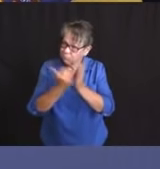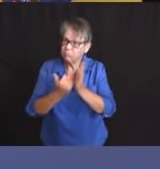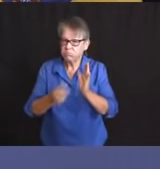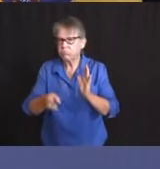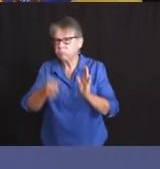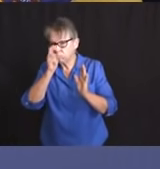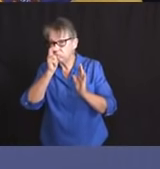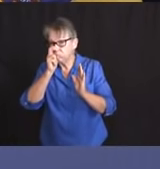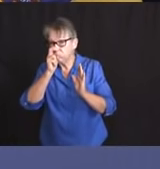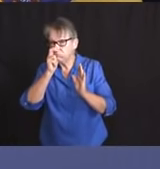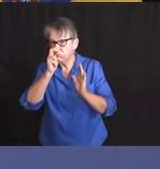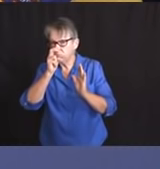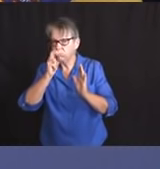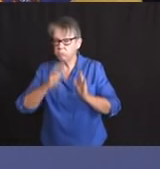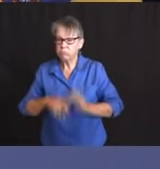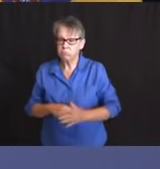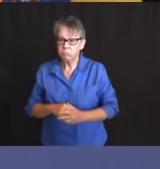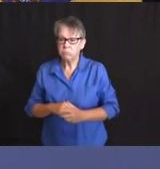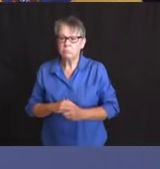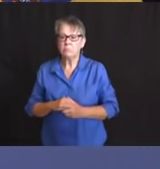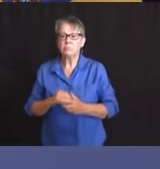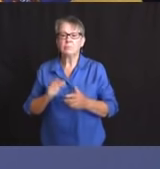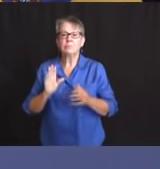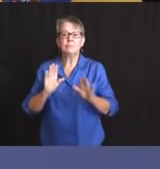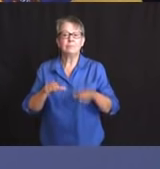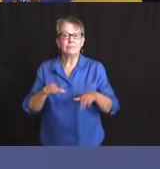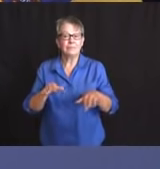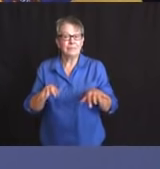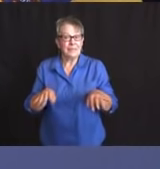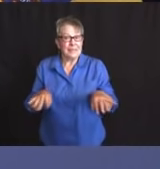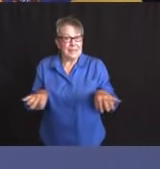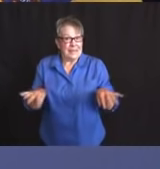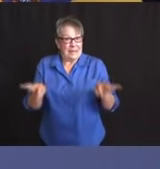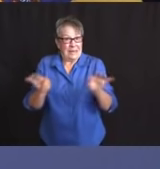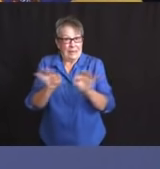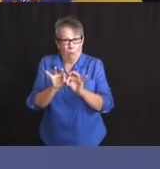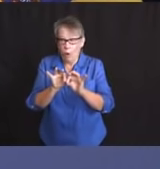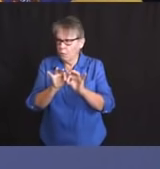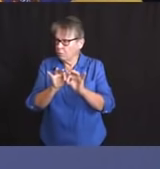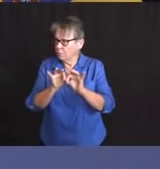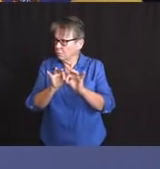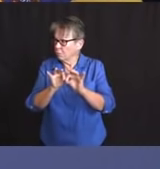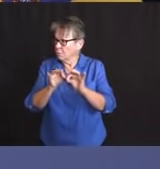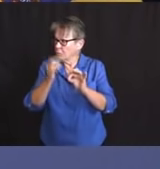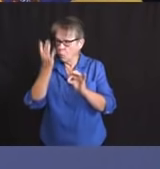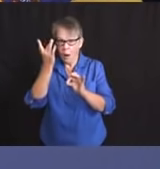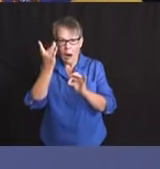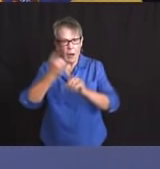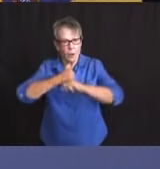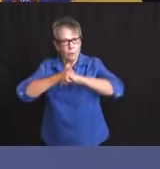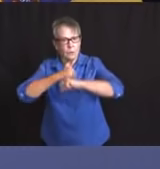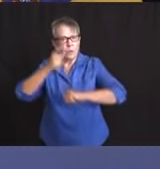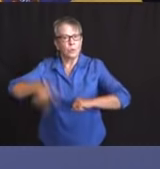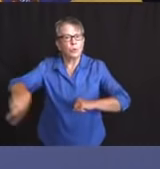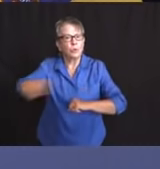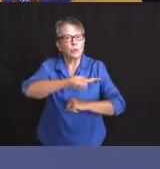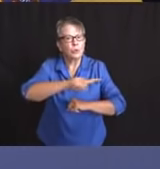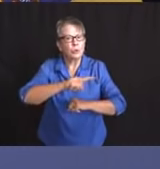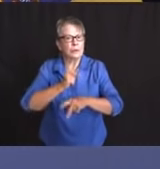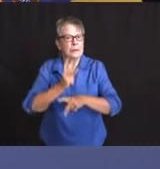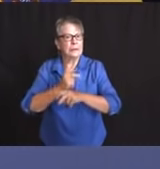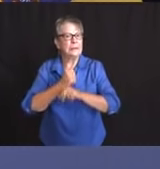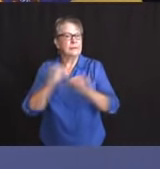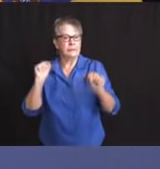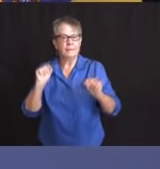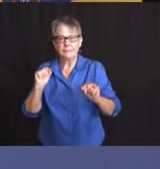give New Jersey one of the lowest daily positivity rates and rates of transmission in the nation. Let's